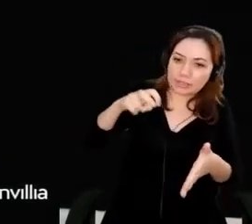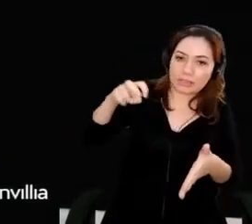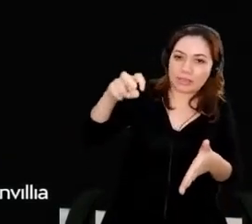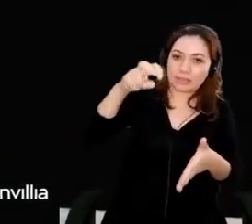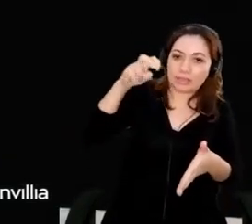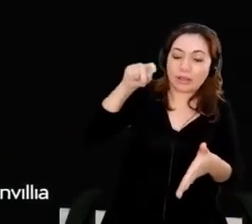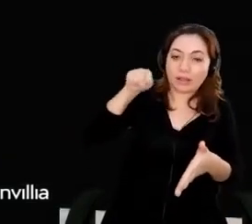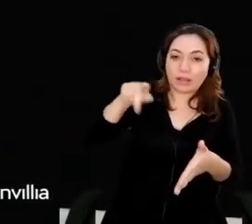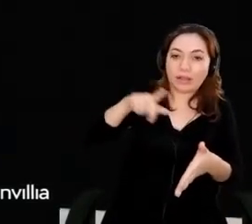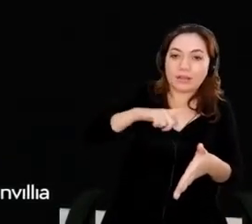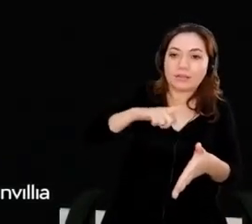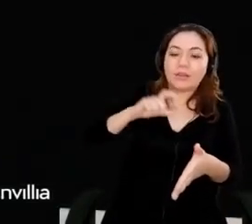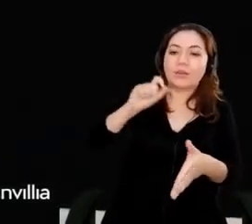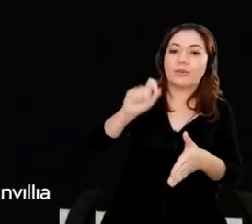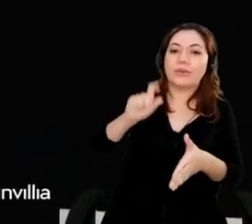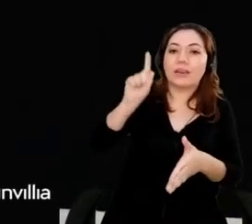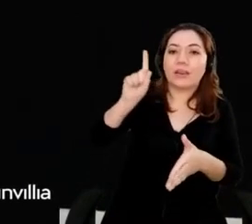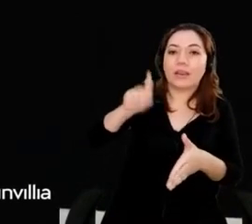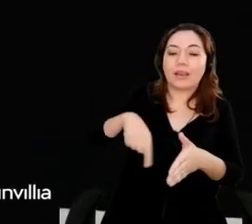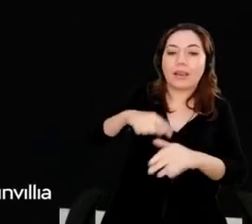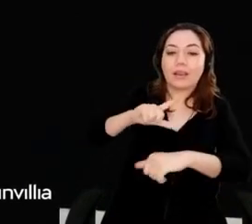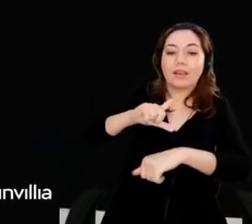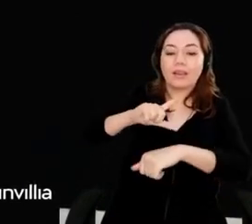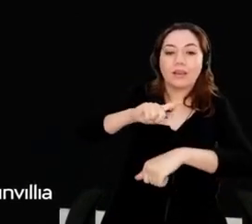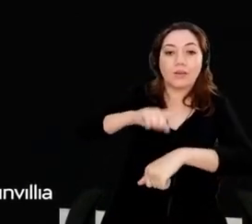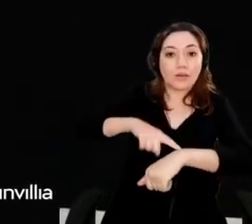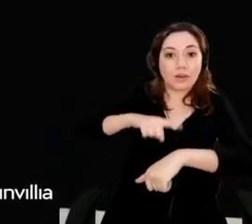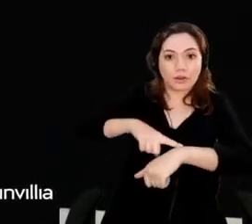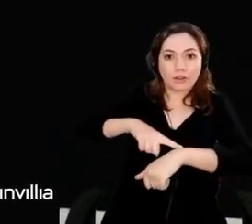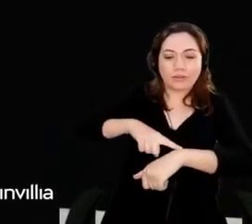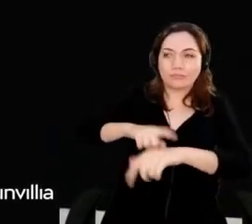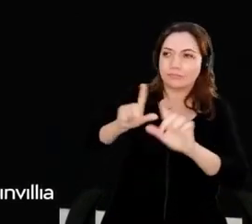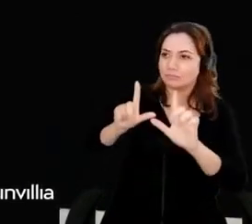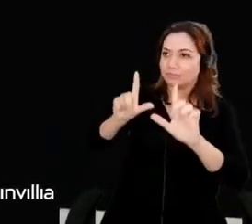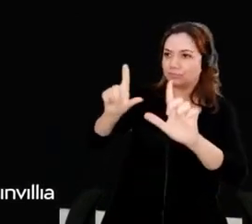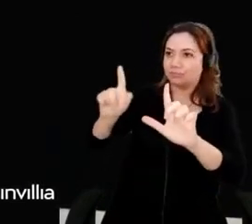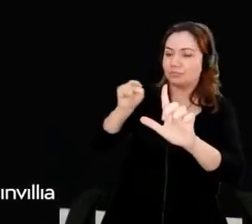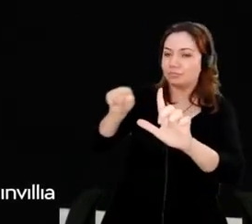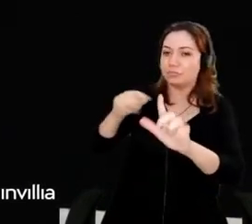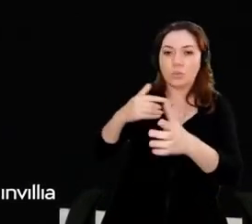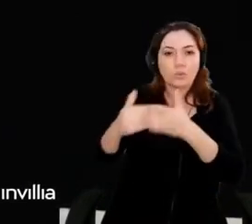you look behind you, there's a clock right there. Now, in every other building you'd go,